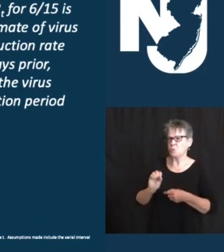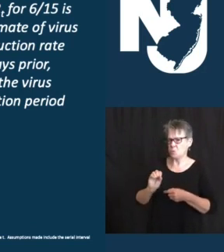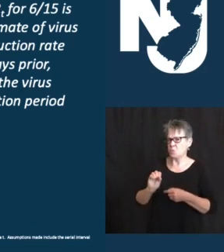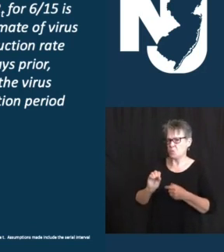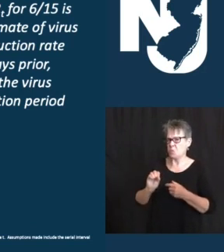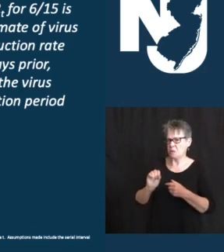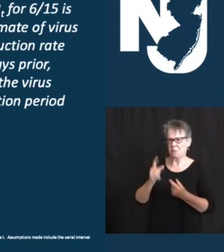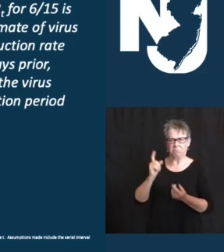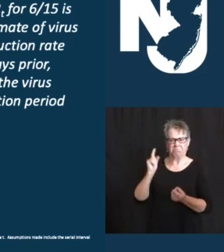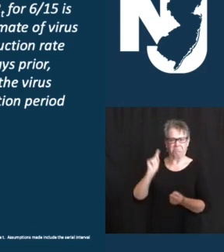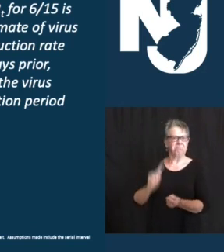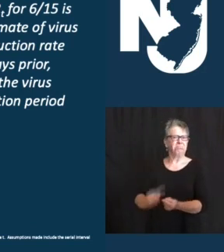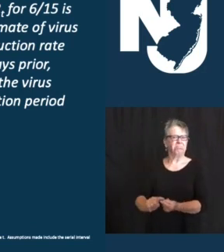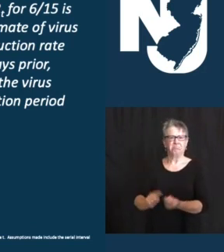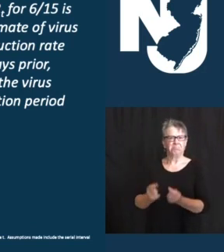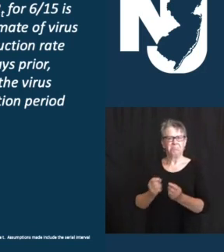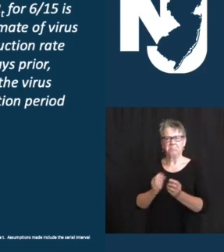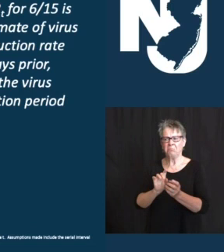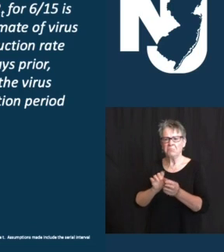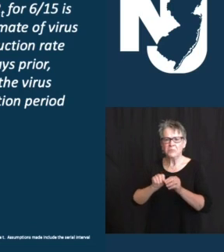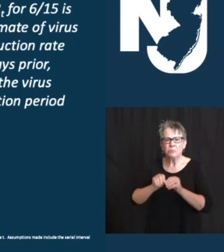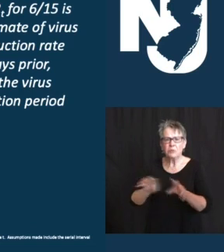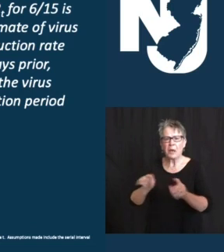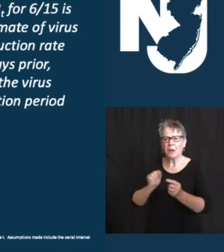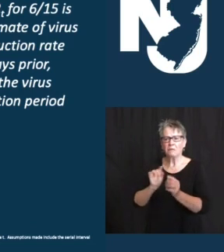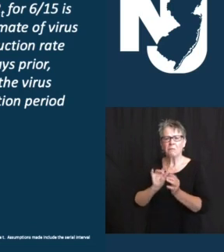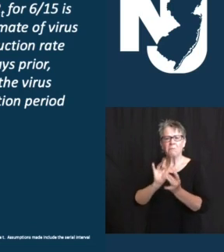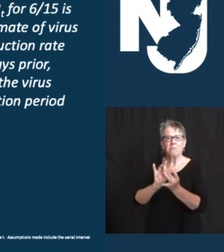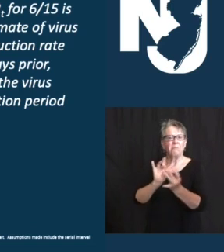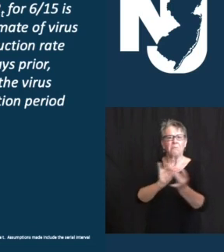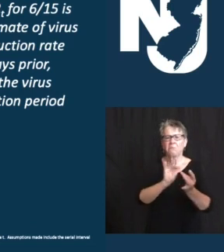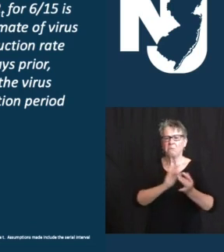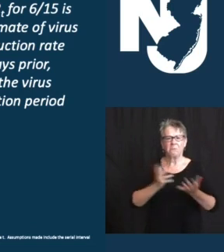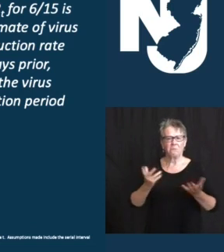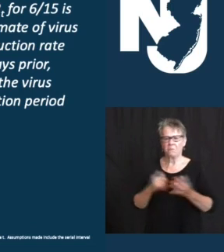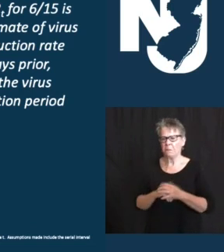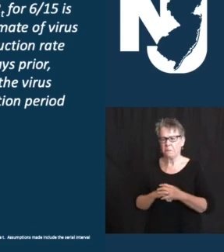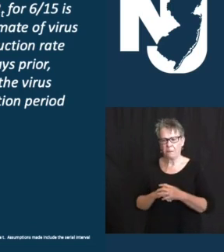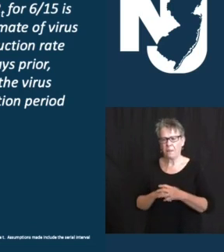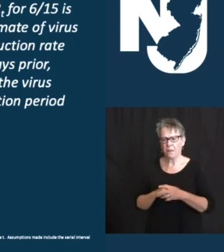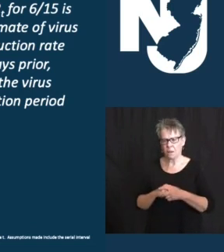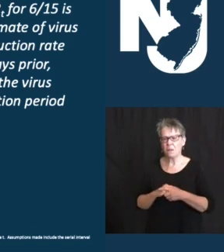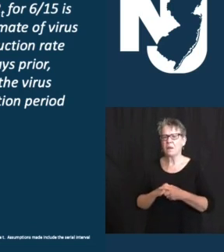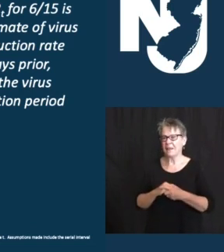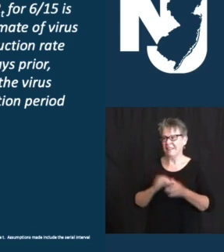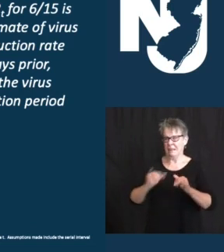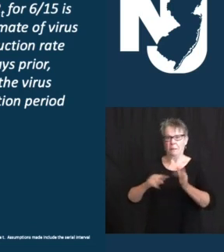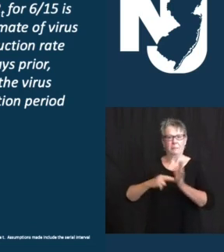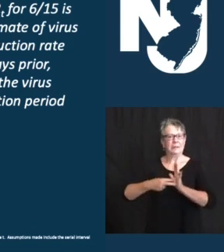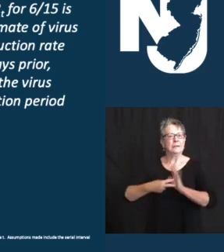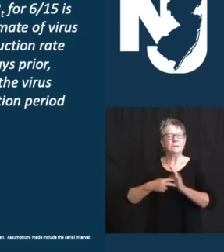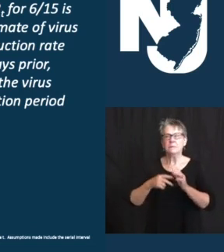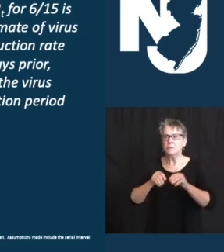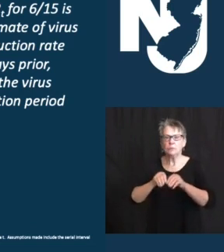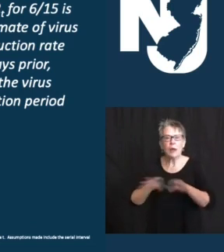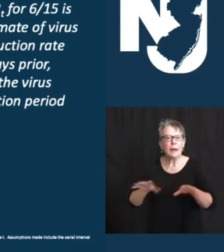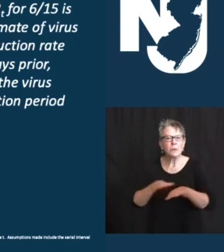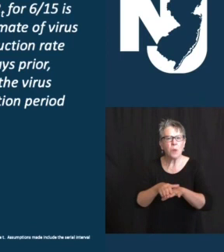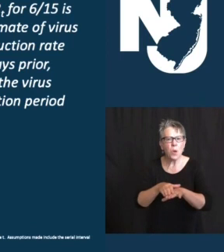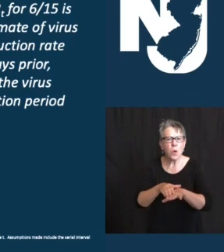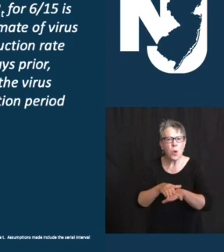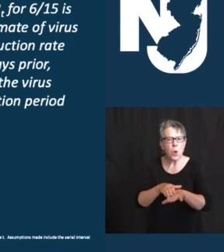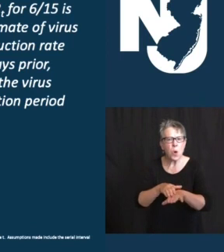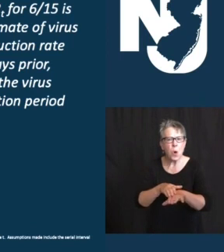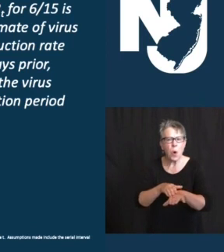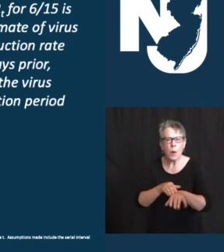quite simply, both of these numbers tell us that the spread is slowing greatly to among the lowest in the country. They tell us